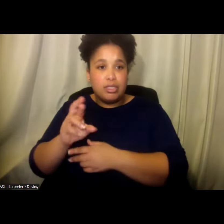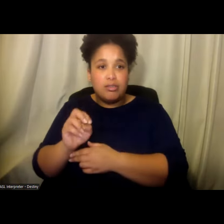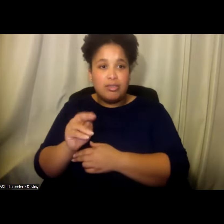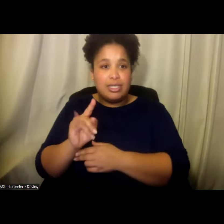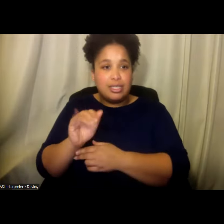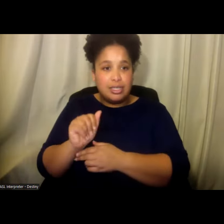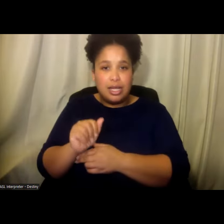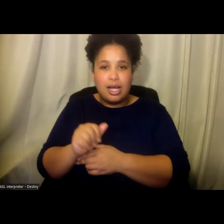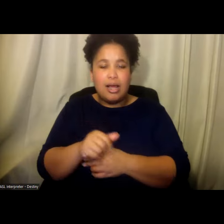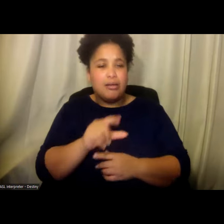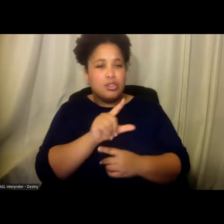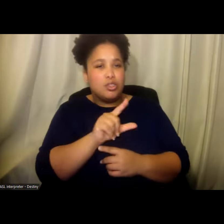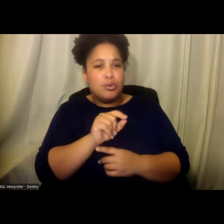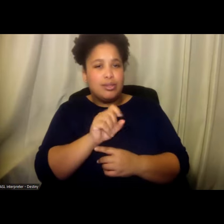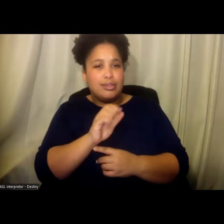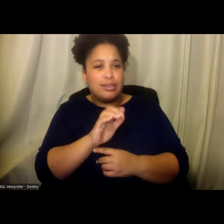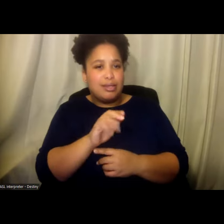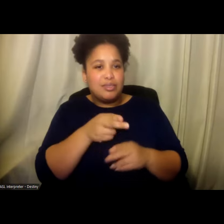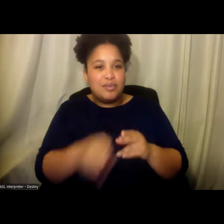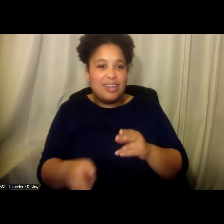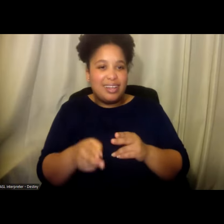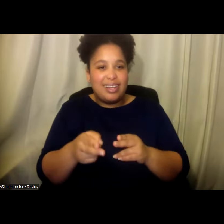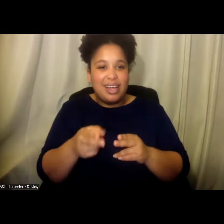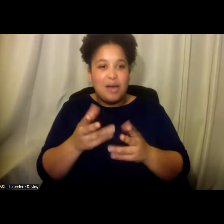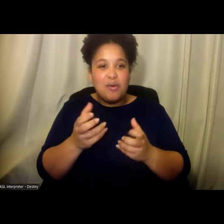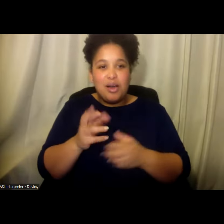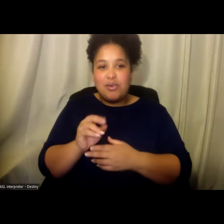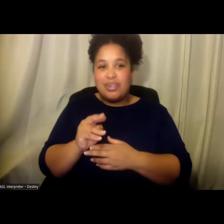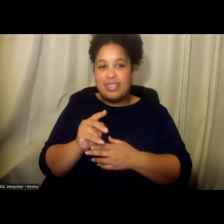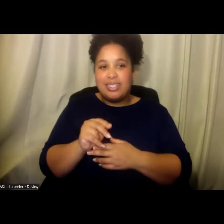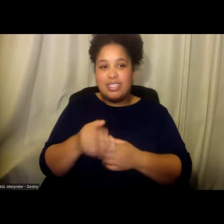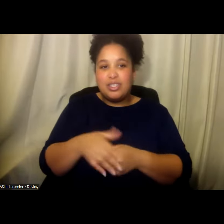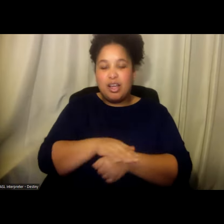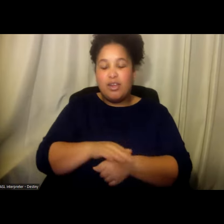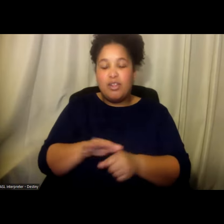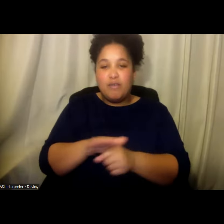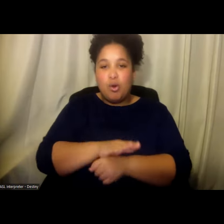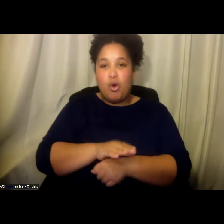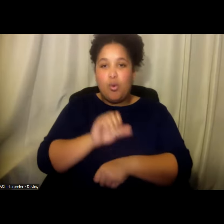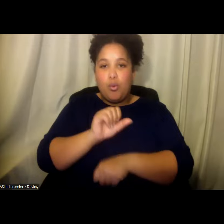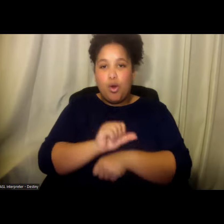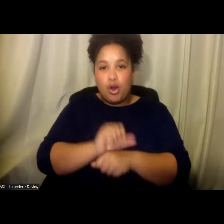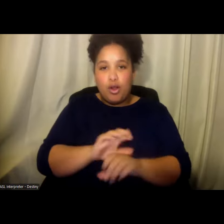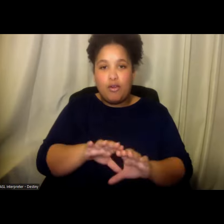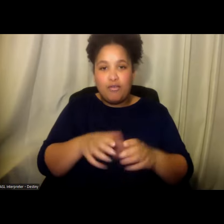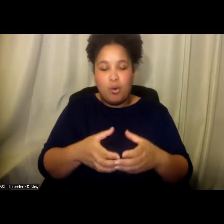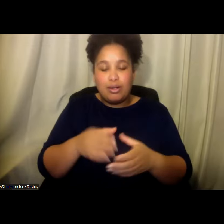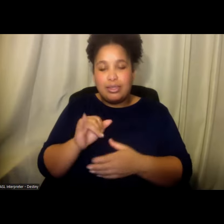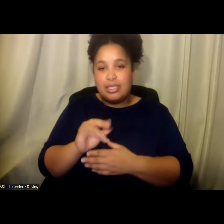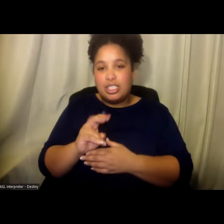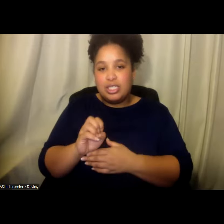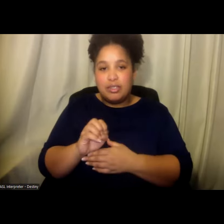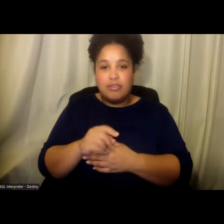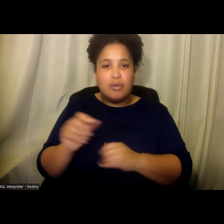we're am like 20 seconds. We'll be really quick. I want Renita to cover the workforce initiative, if that's okay. If we could just pull up the slides. It